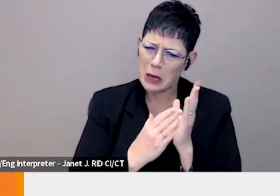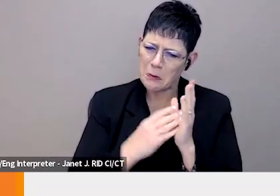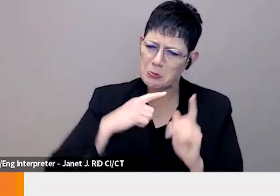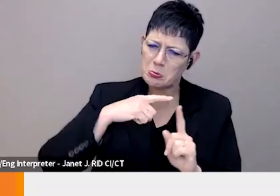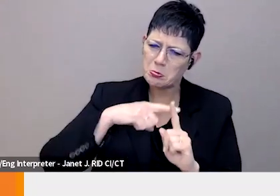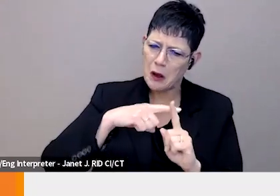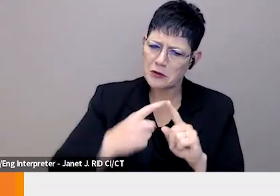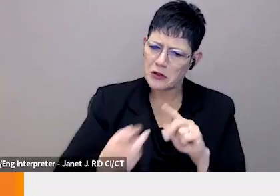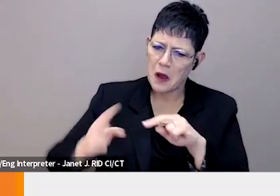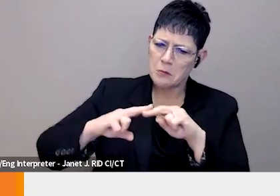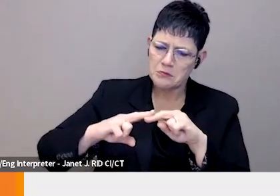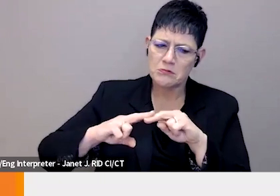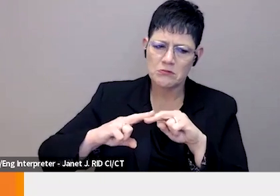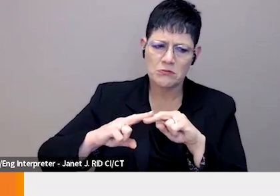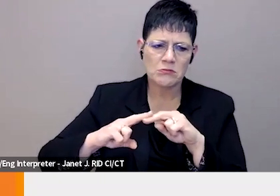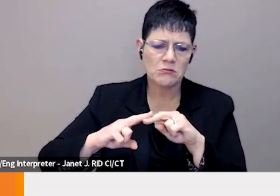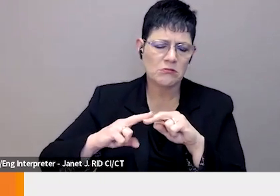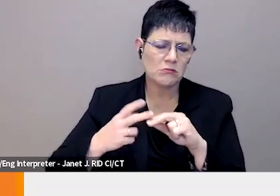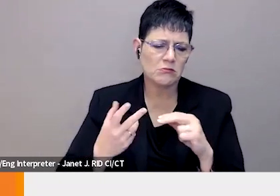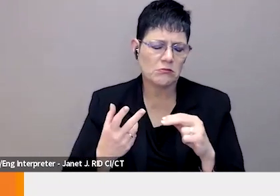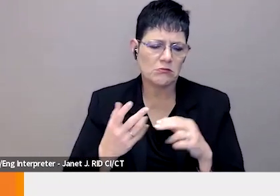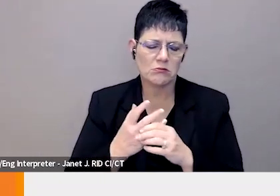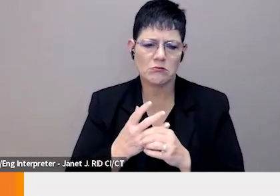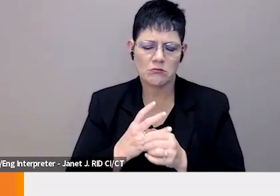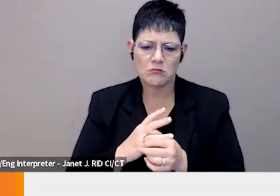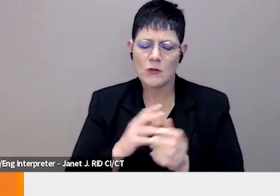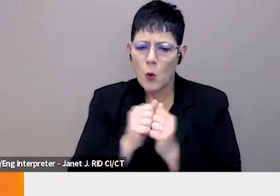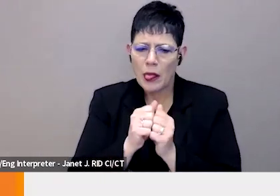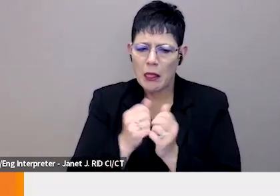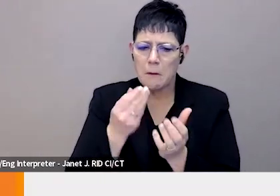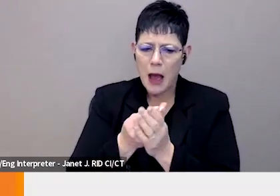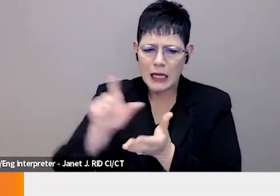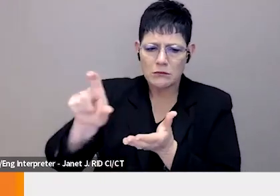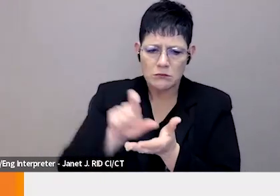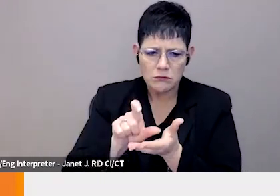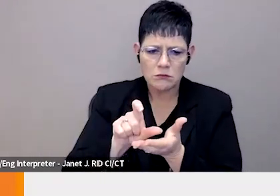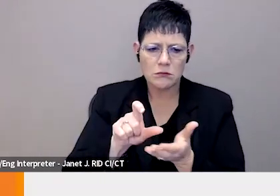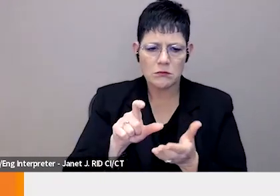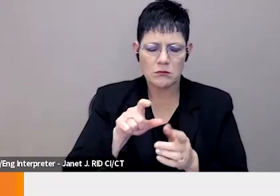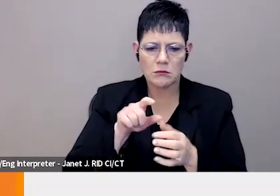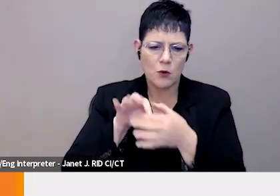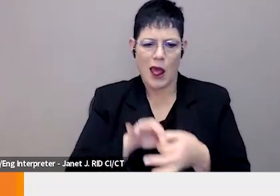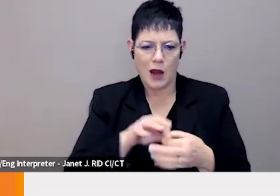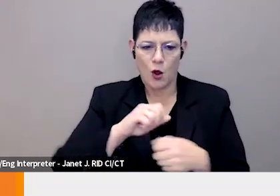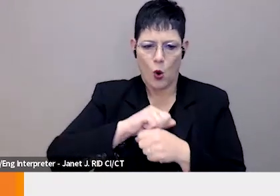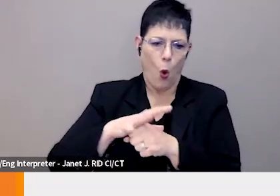increases, and largely with some additional funding that came because of COVID